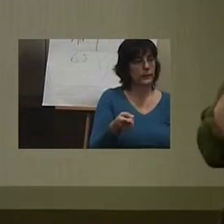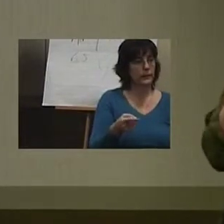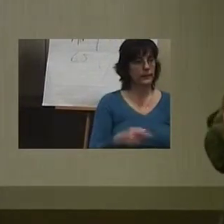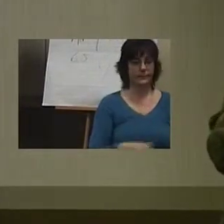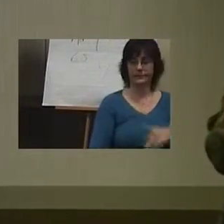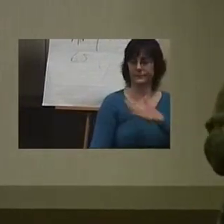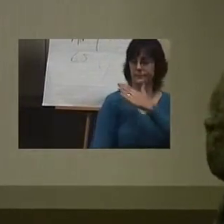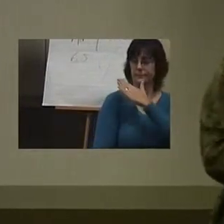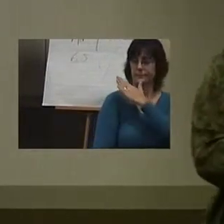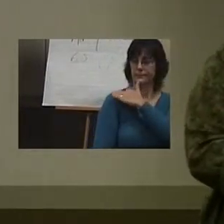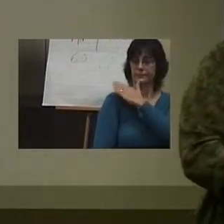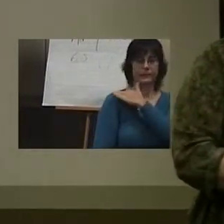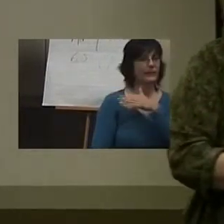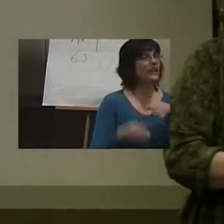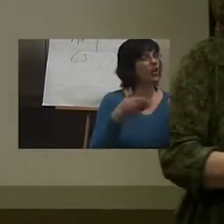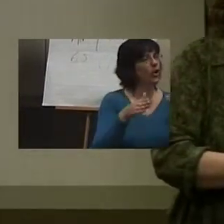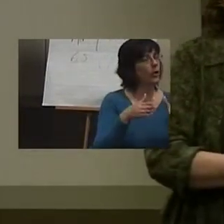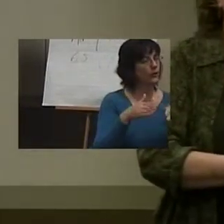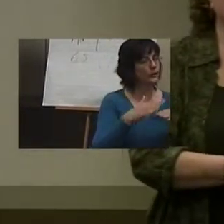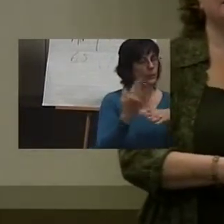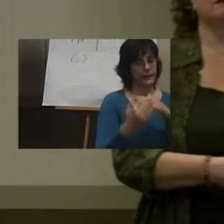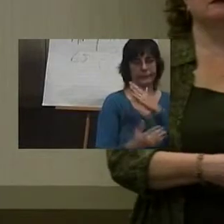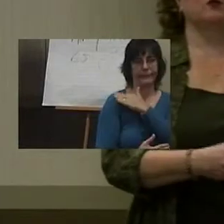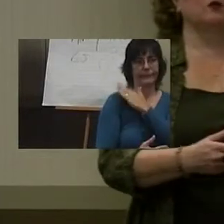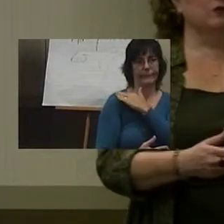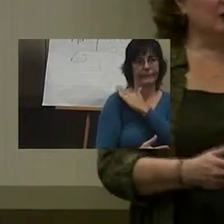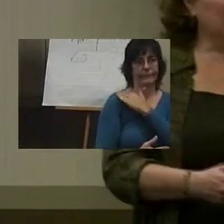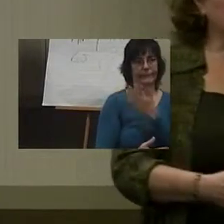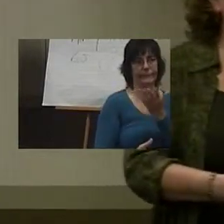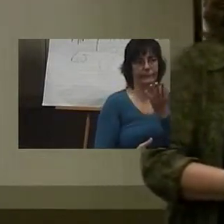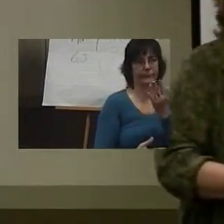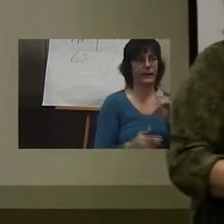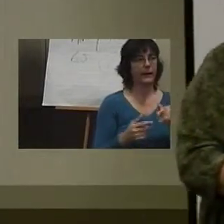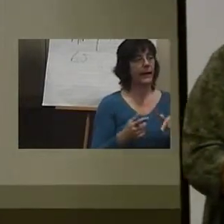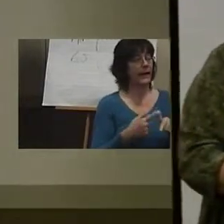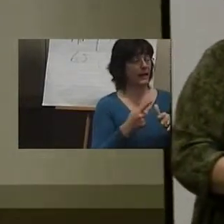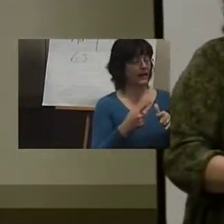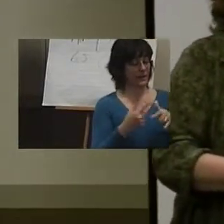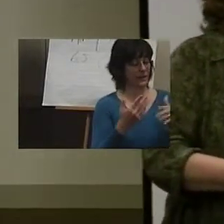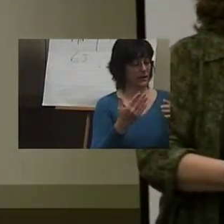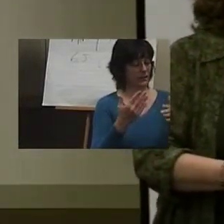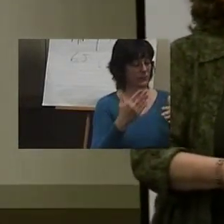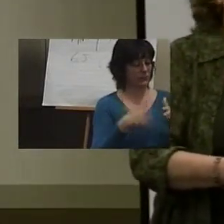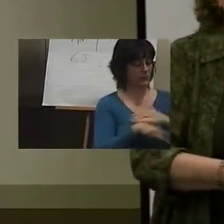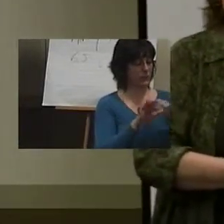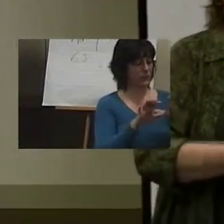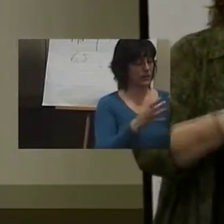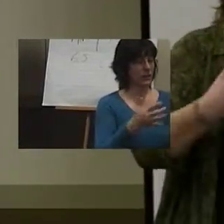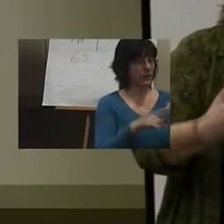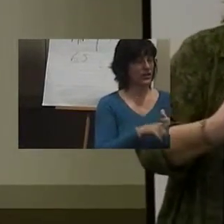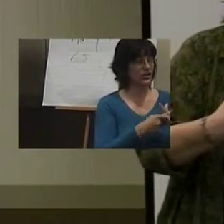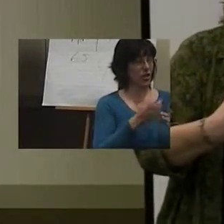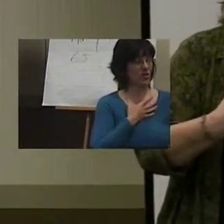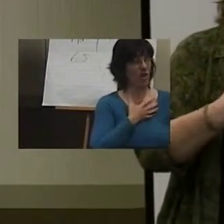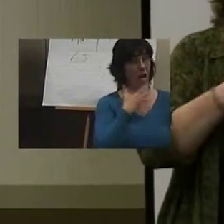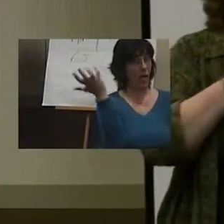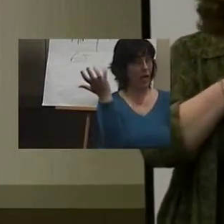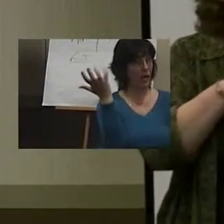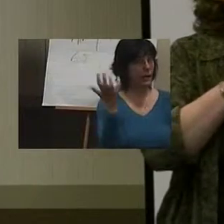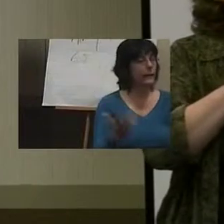the shoulder in the hallway and then comes into class and starts